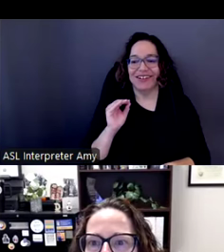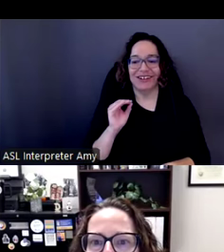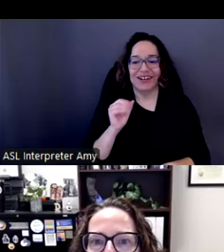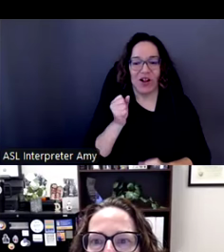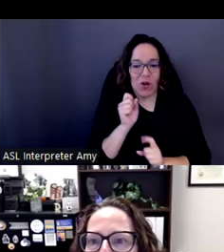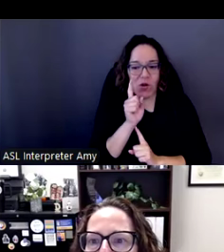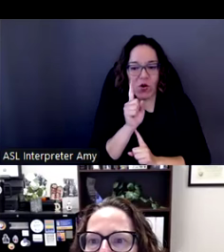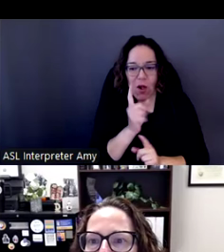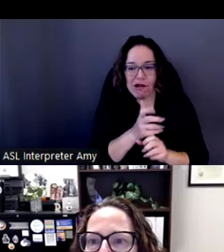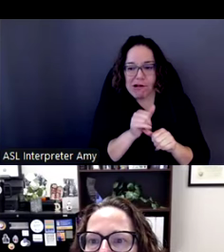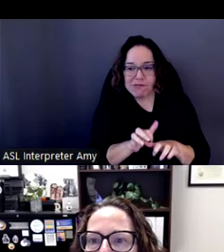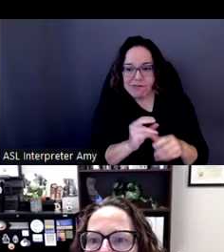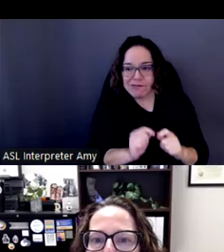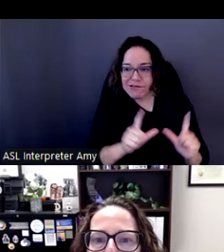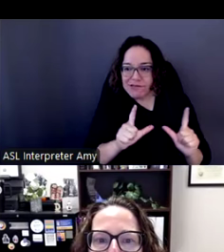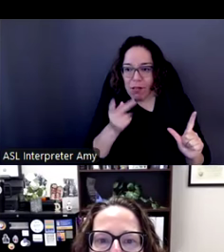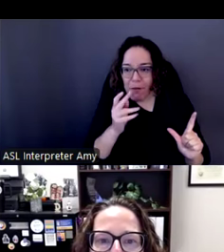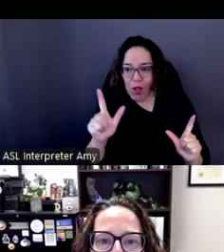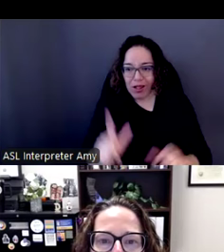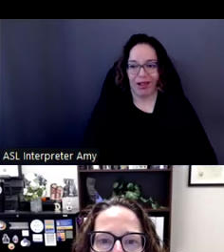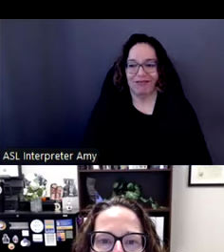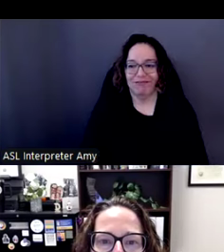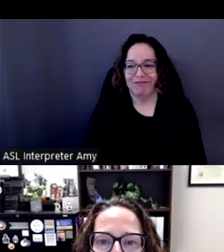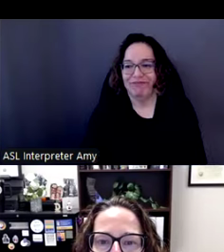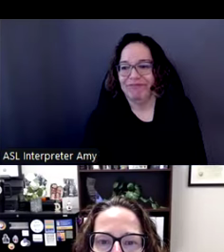while I grab my poll.